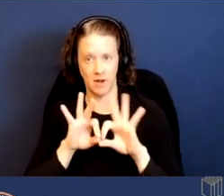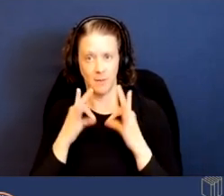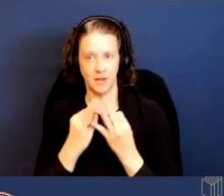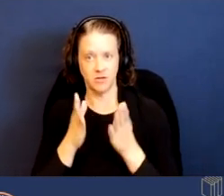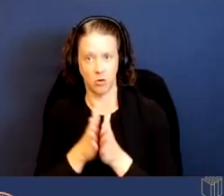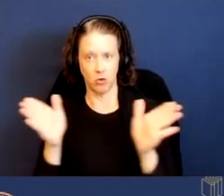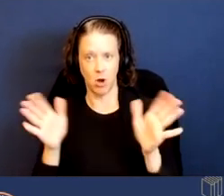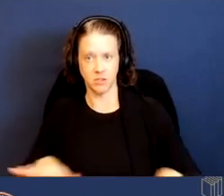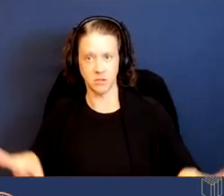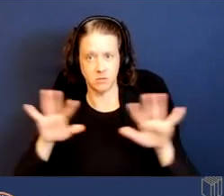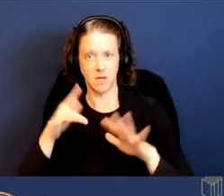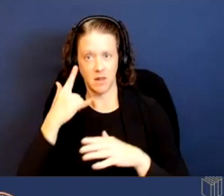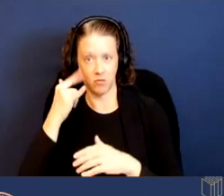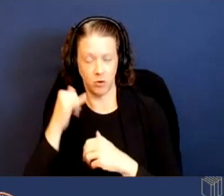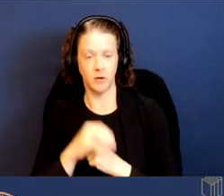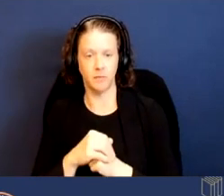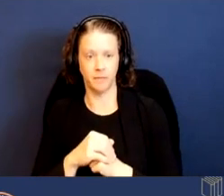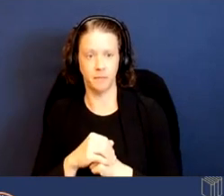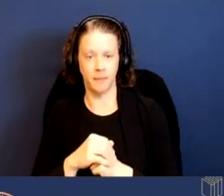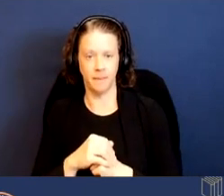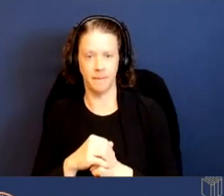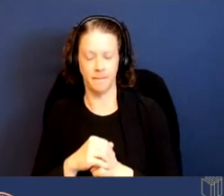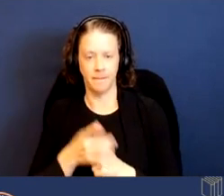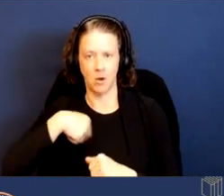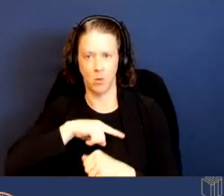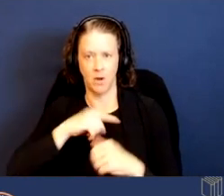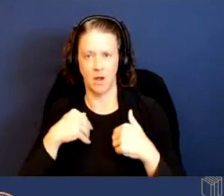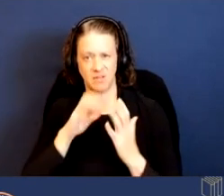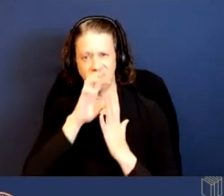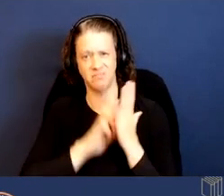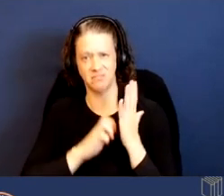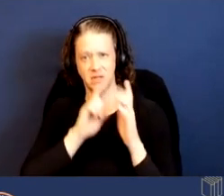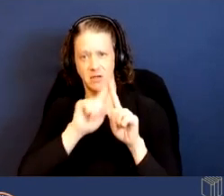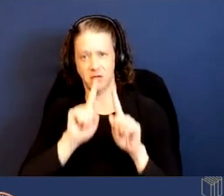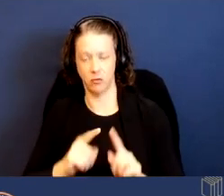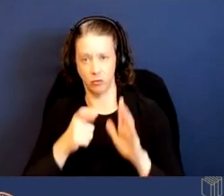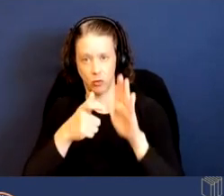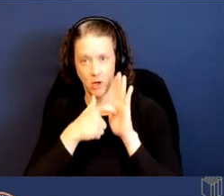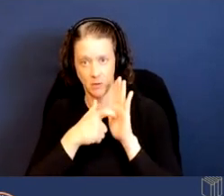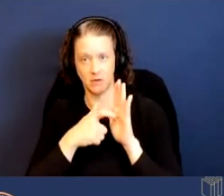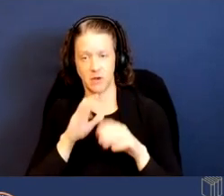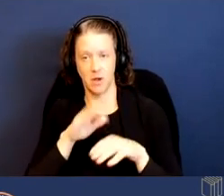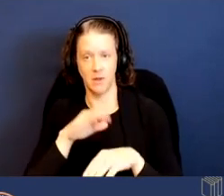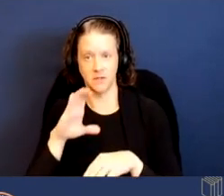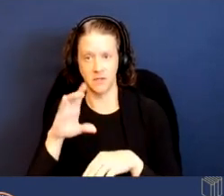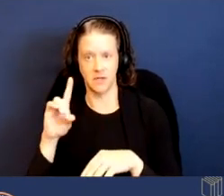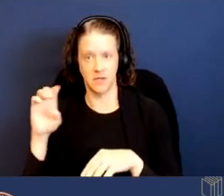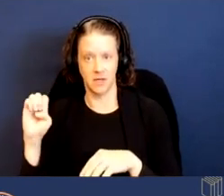across California. So, there are a number of requirements, on sort of the CDE